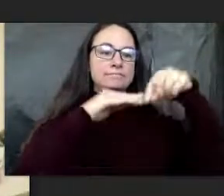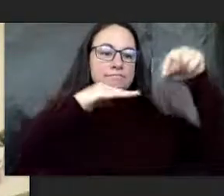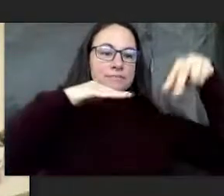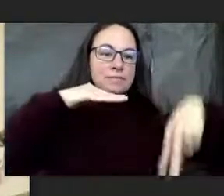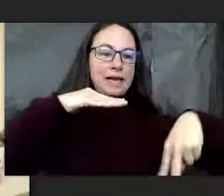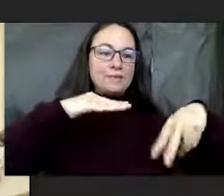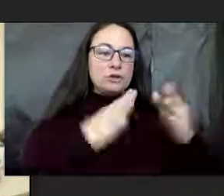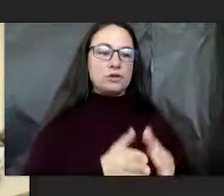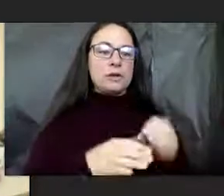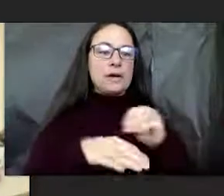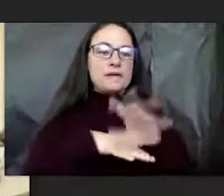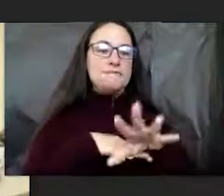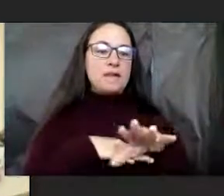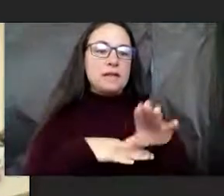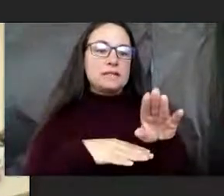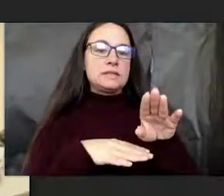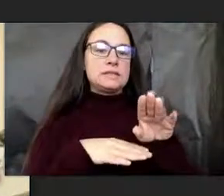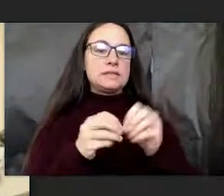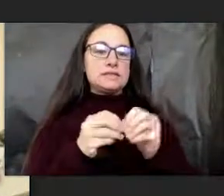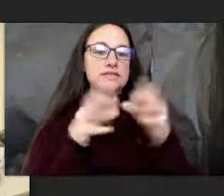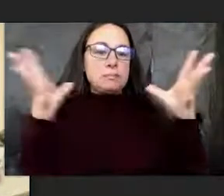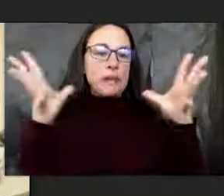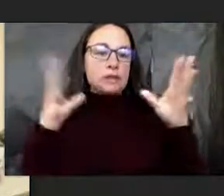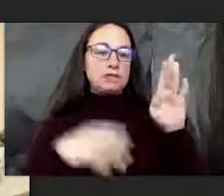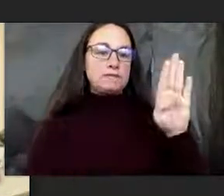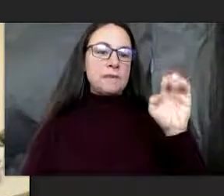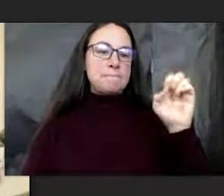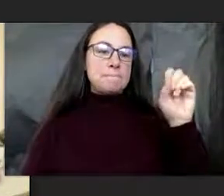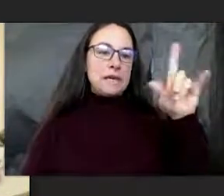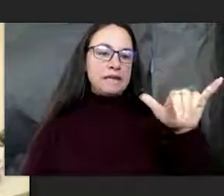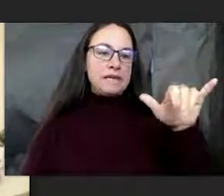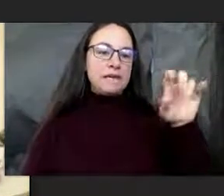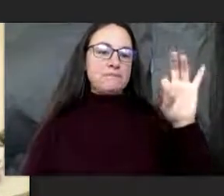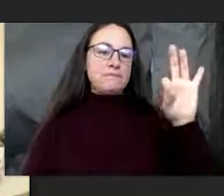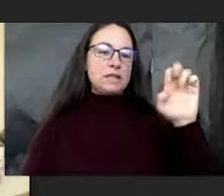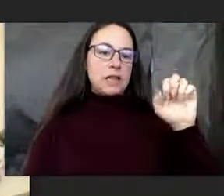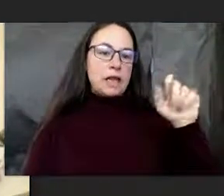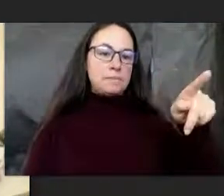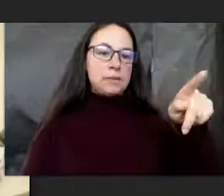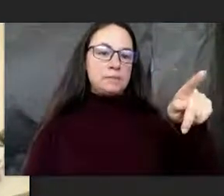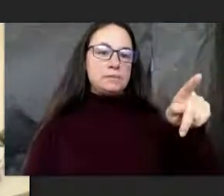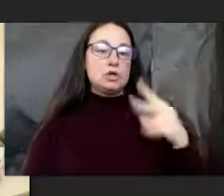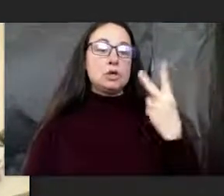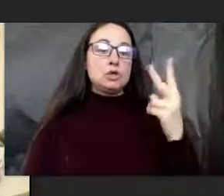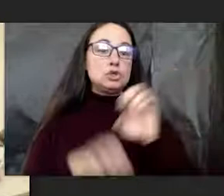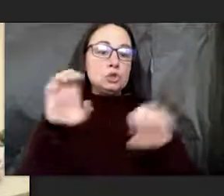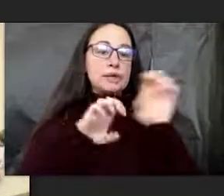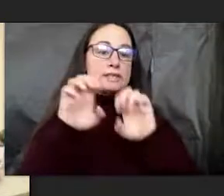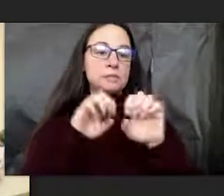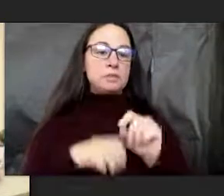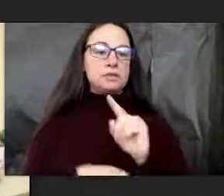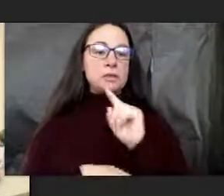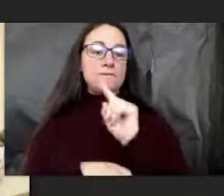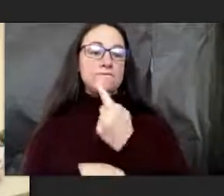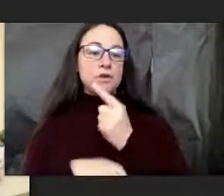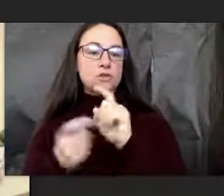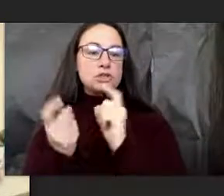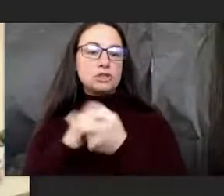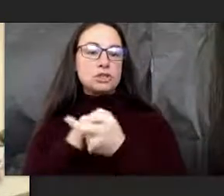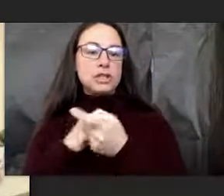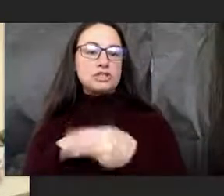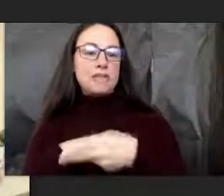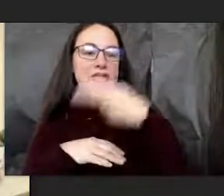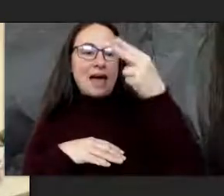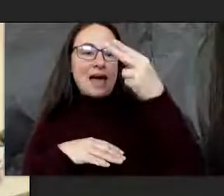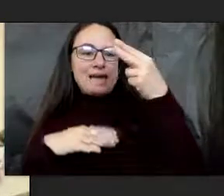flop. So there's two experiments. So for the first experiment, you are going to change or manipulate the height that the